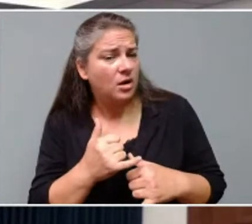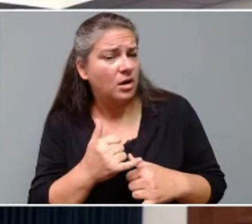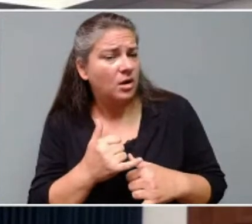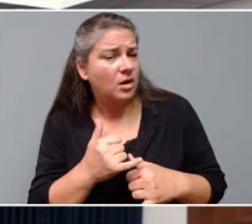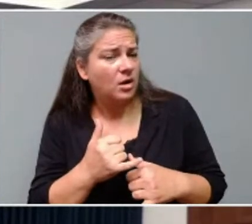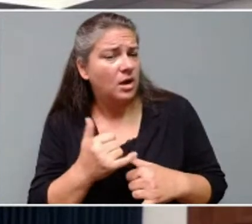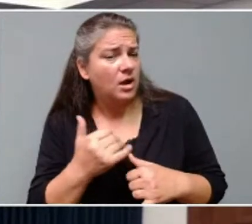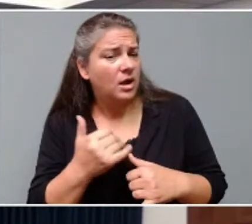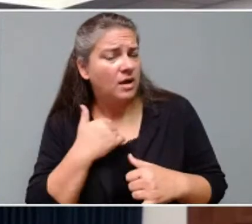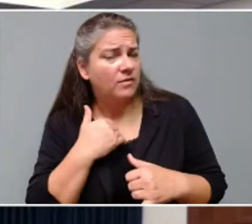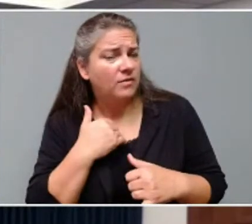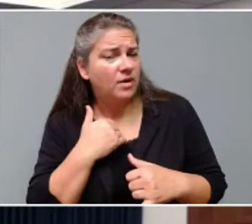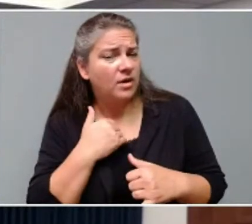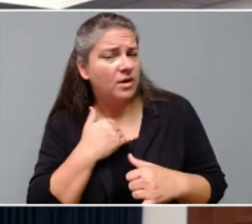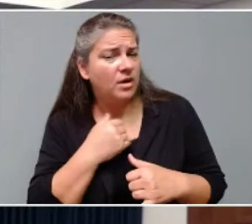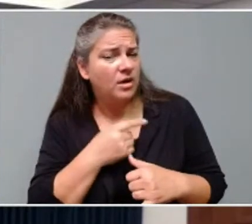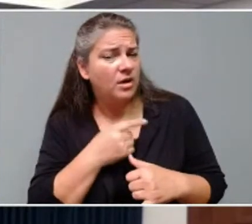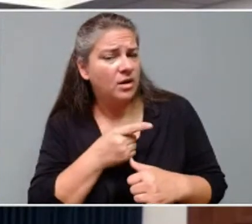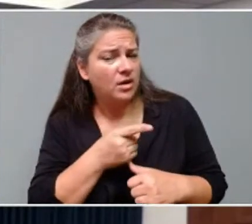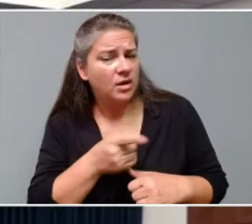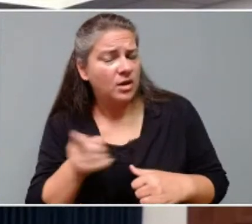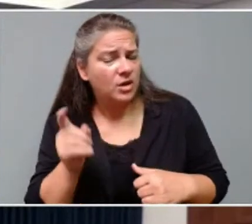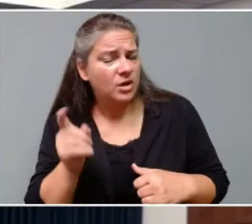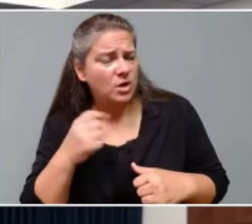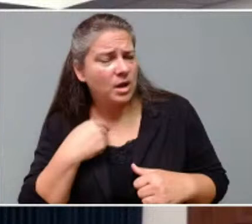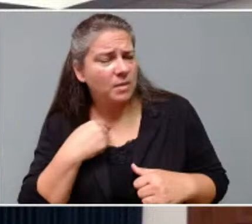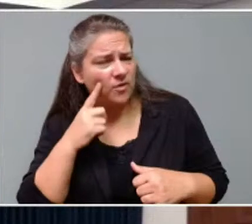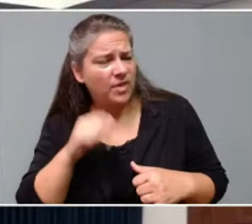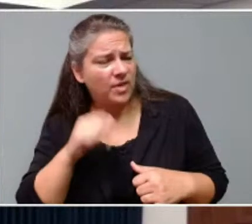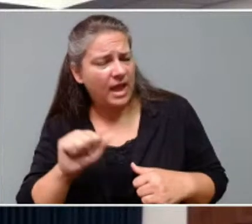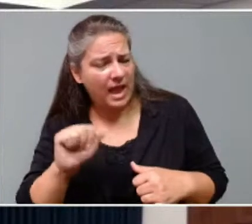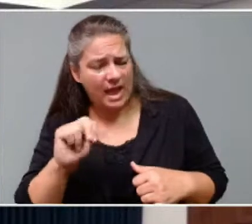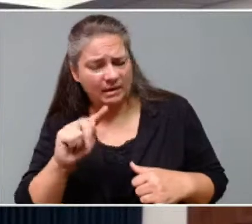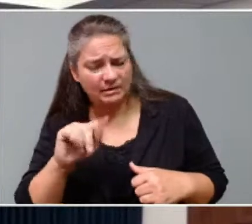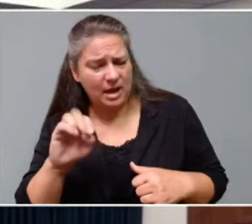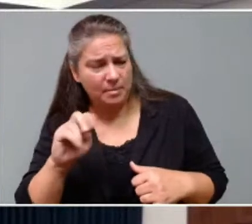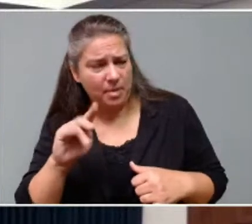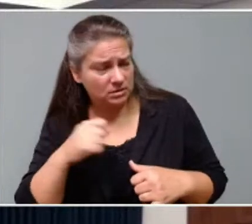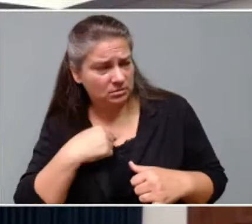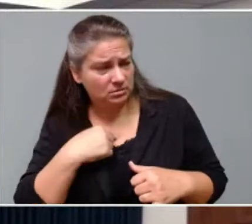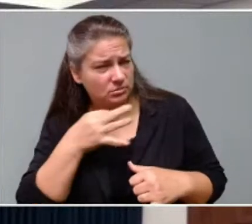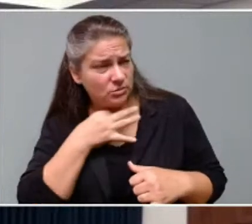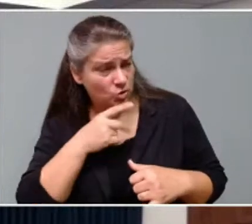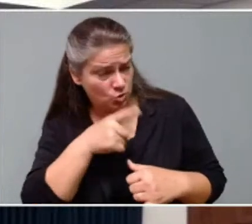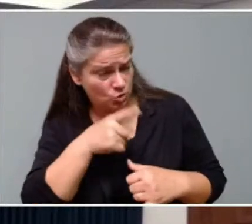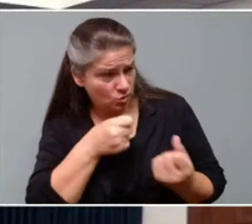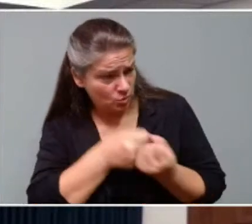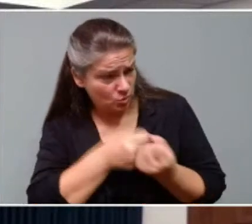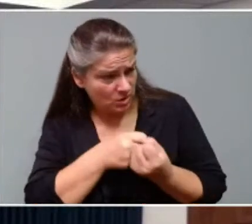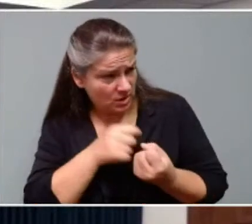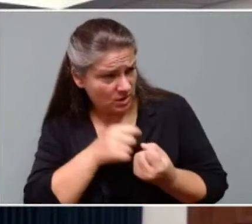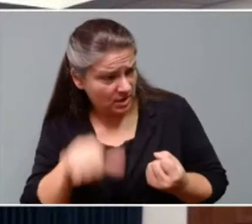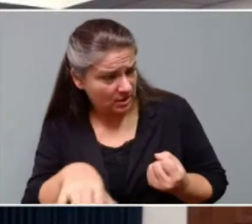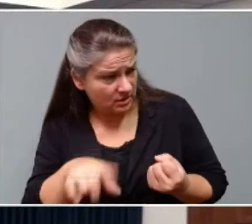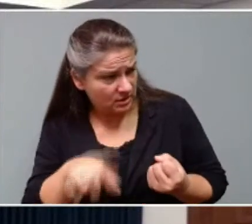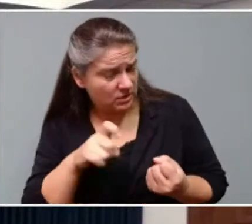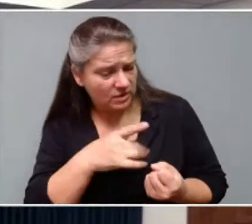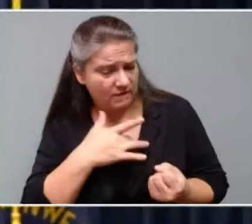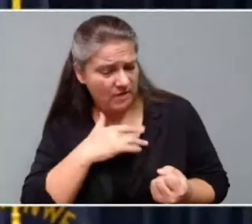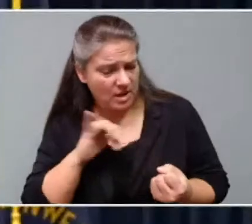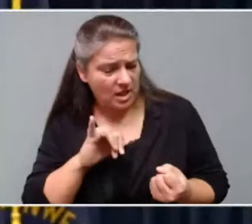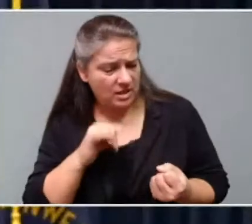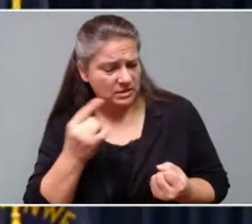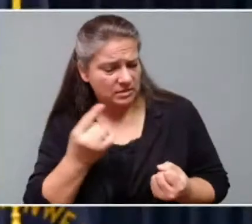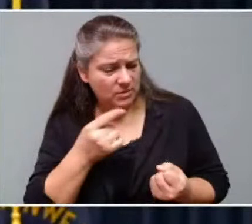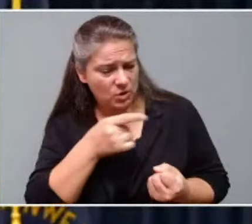ADDs. Mhm. And so I'm curious if you support that, and if you feel like this is something you had even